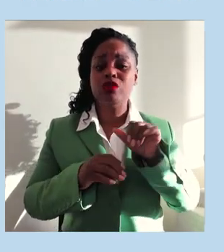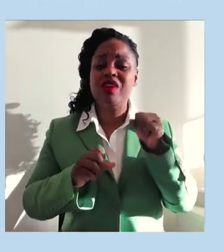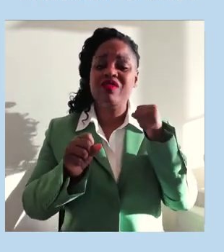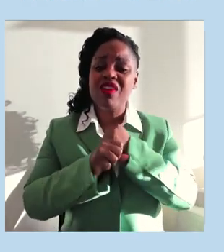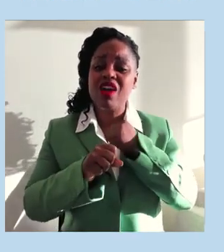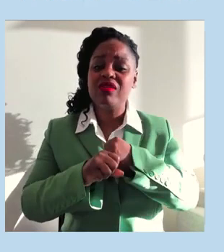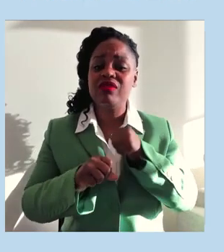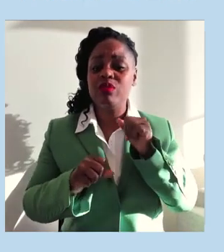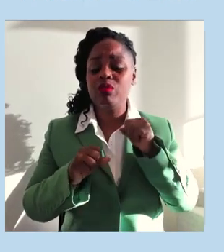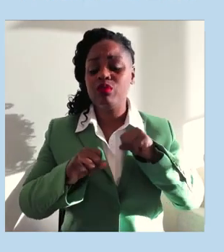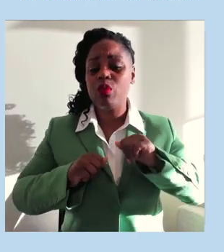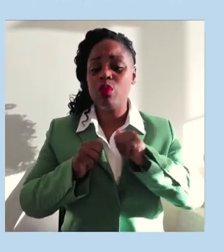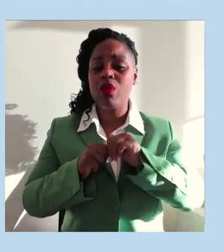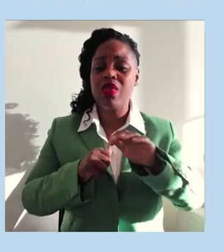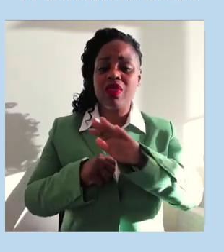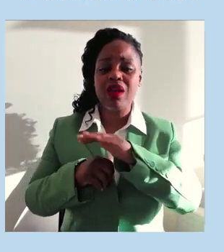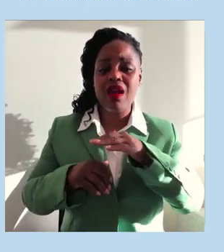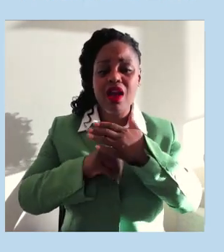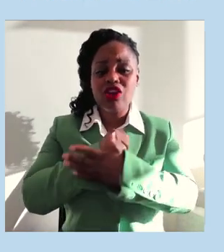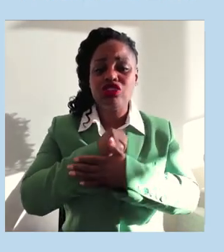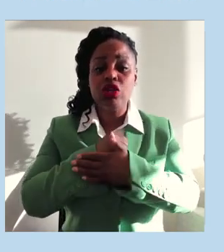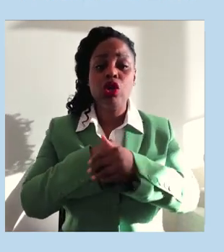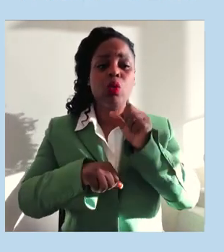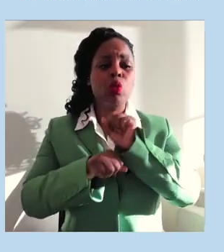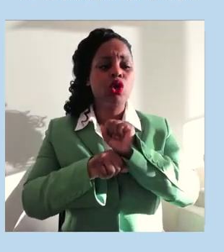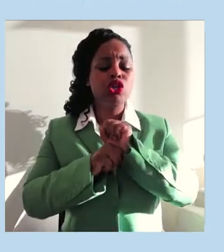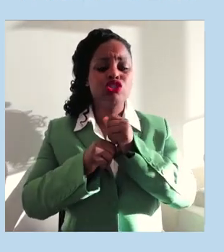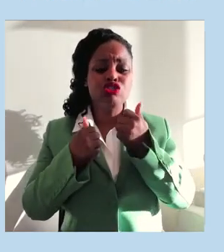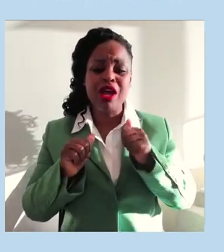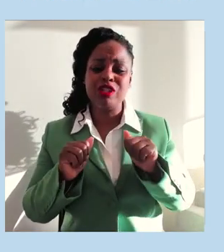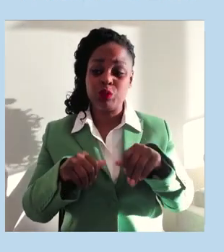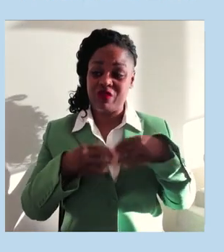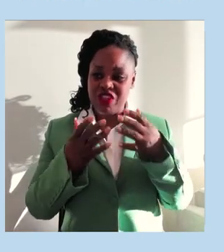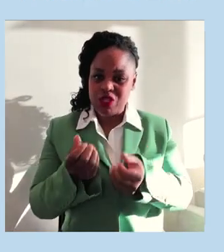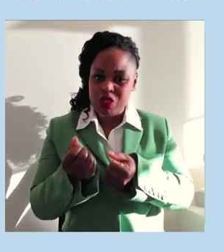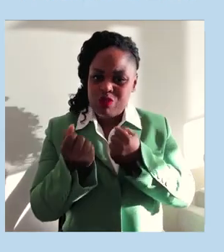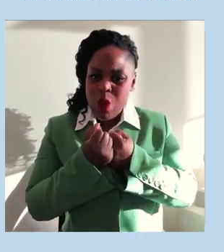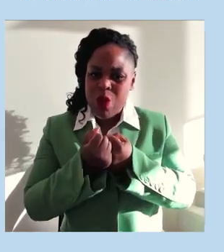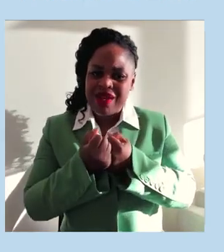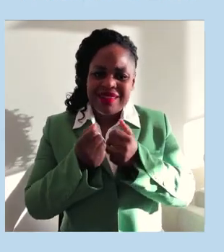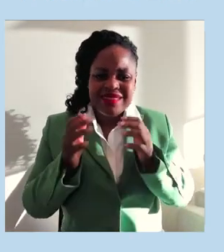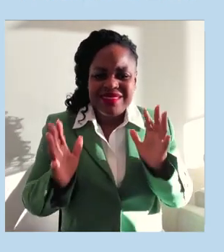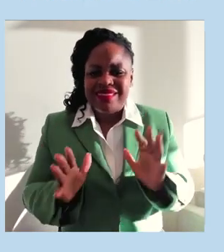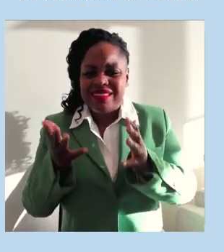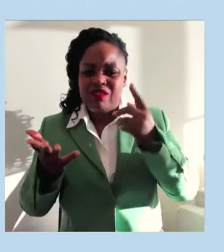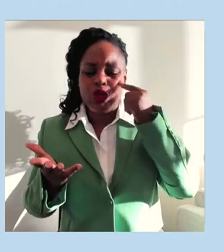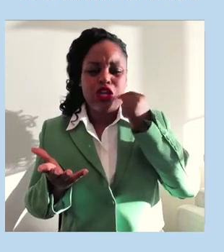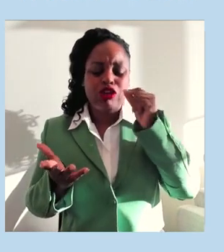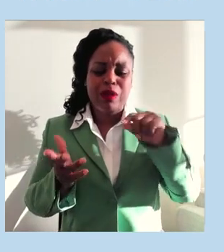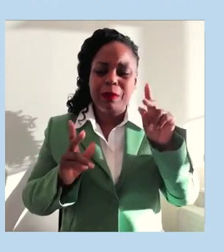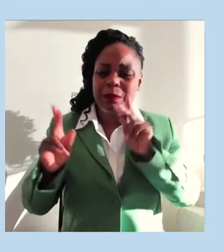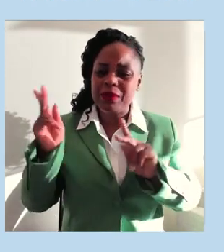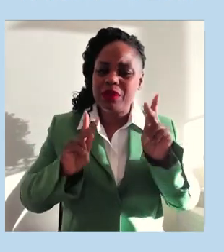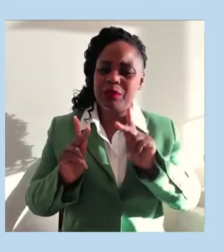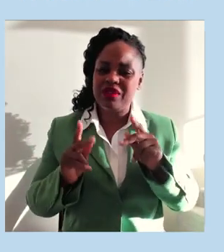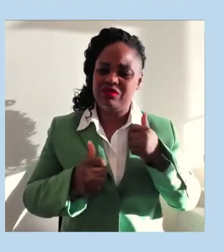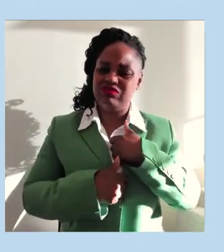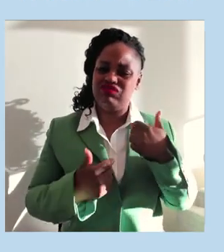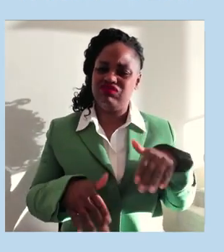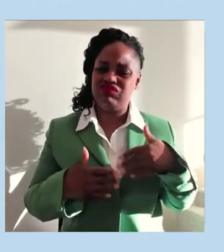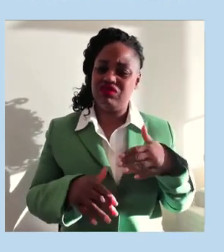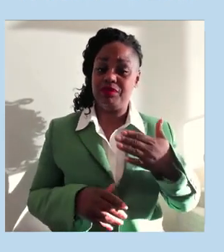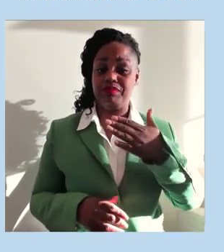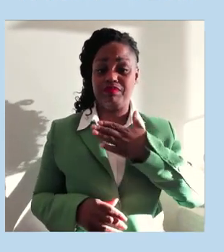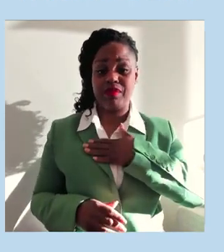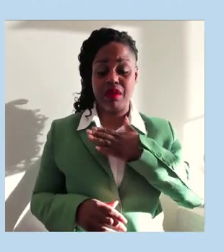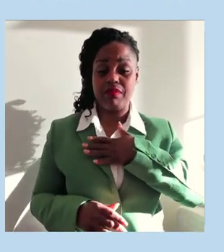humanitarian support for Ukrainian civilians and also soldiers. Even my own mother helps territorial defense in the